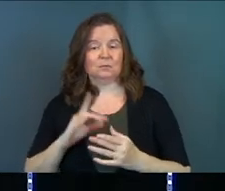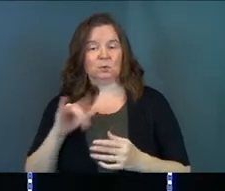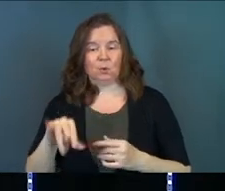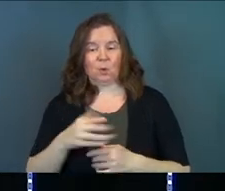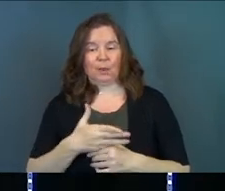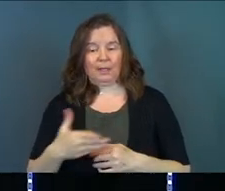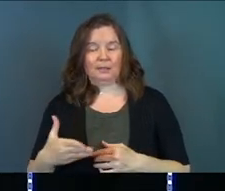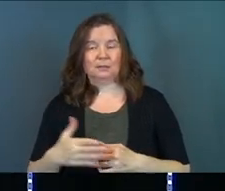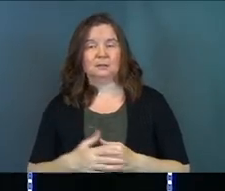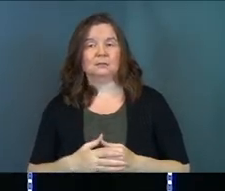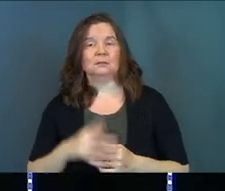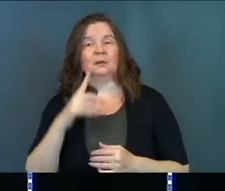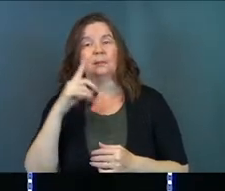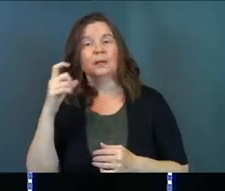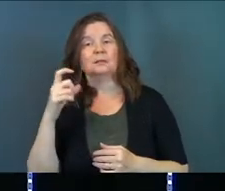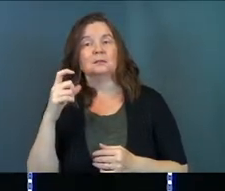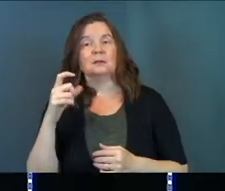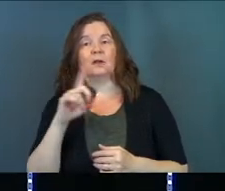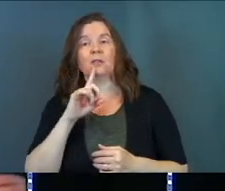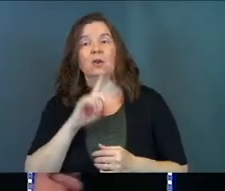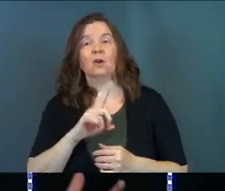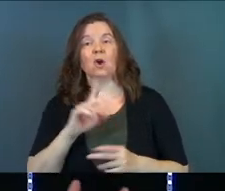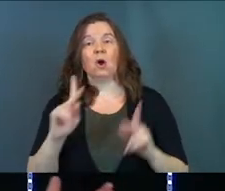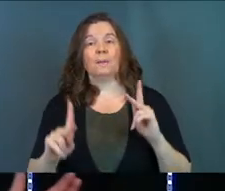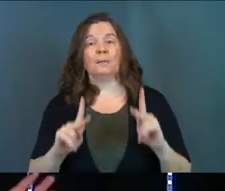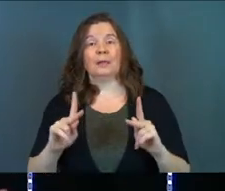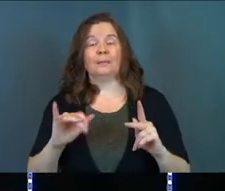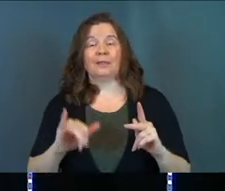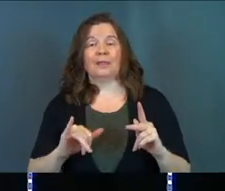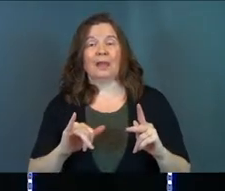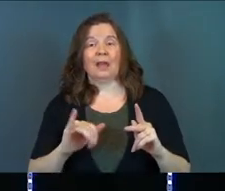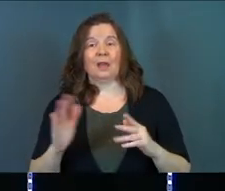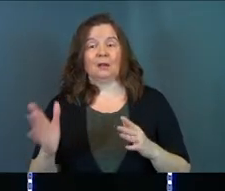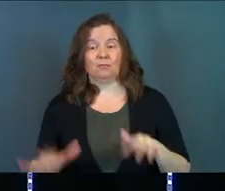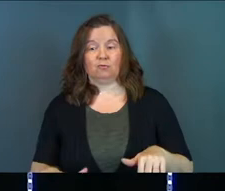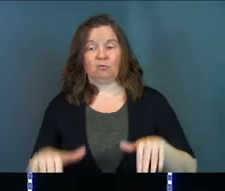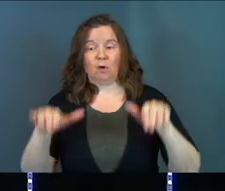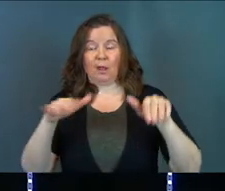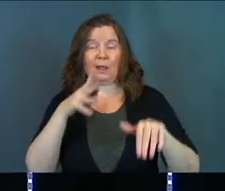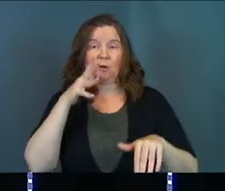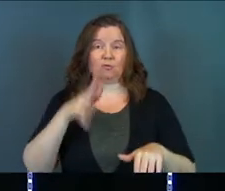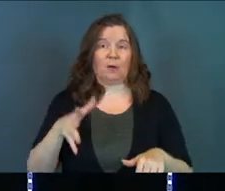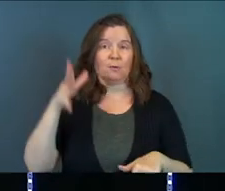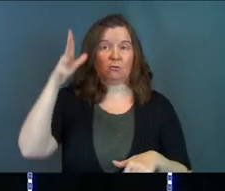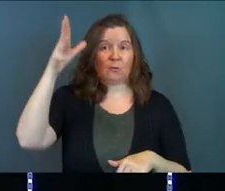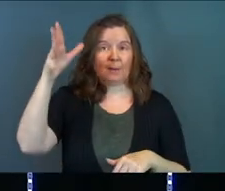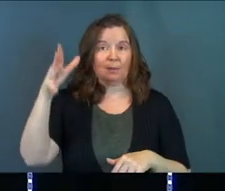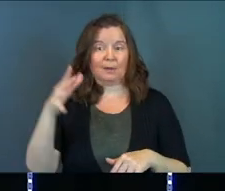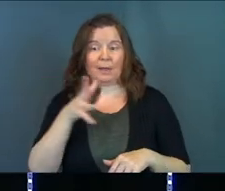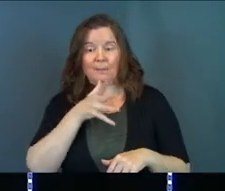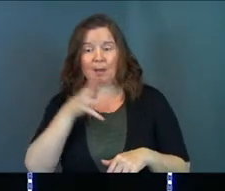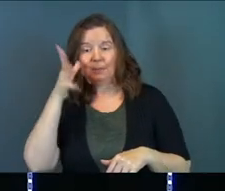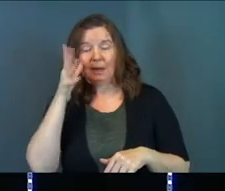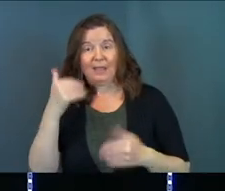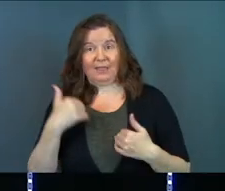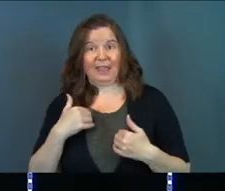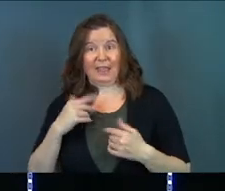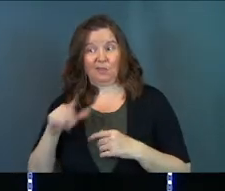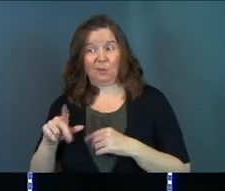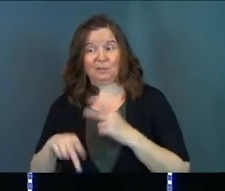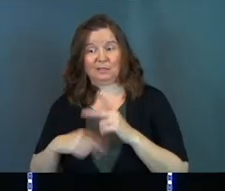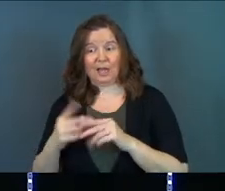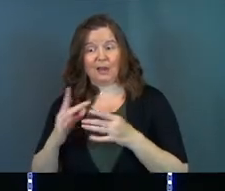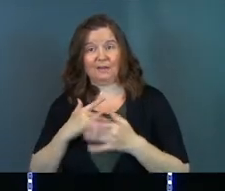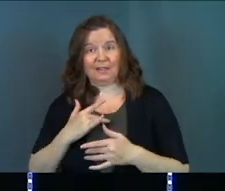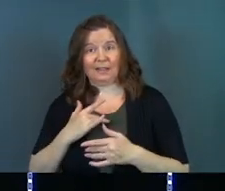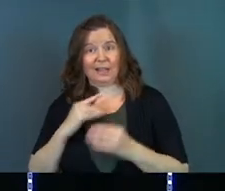attached to those things is because there are people that brought us up, like grandma and grandpa, and mom and dad, and they had those feelings,